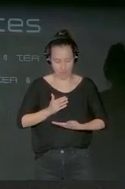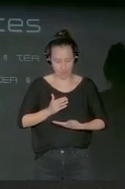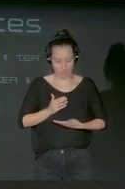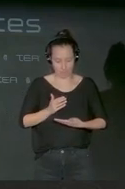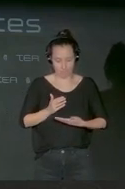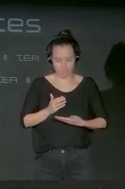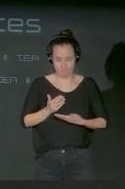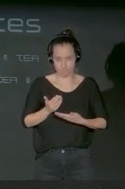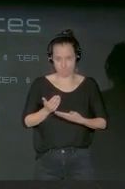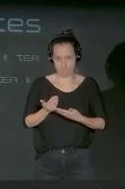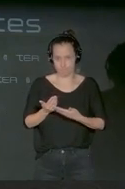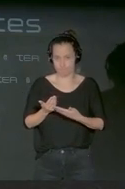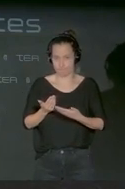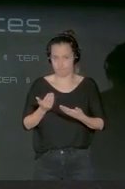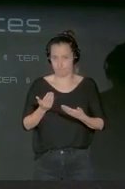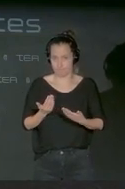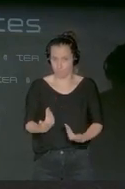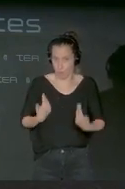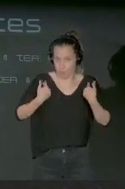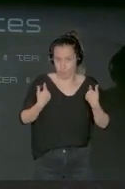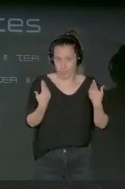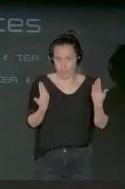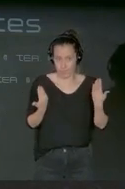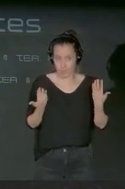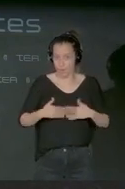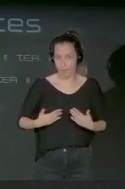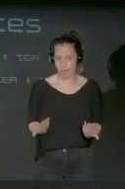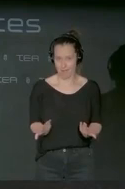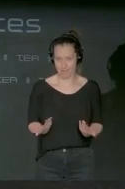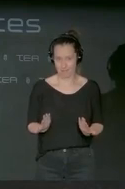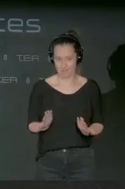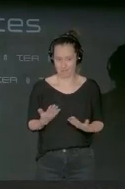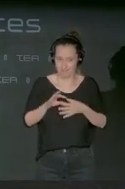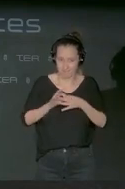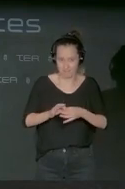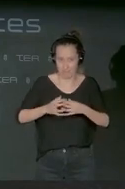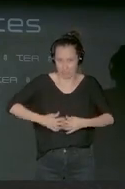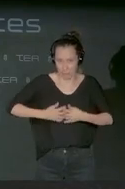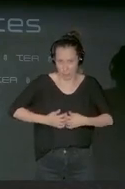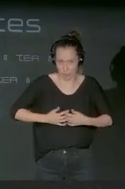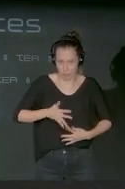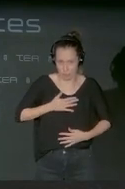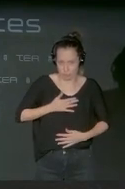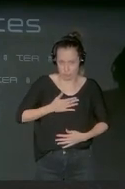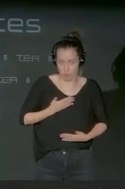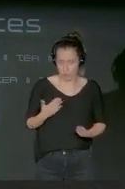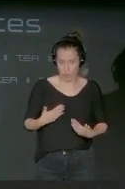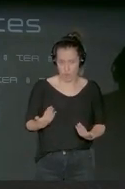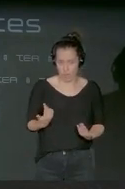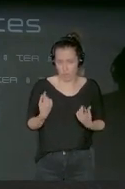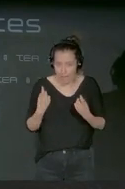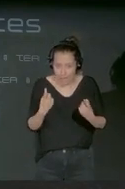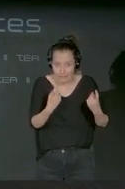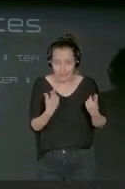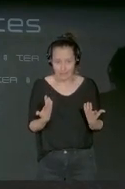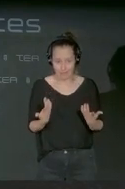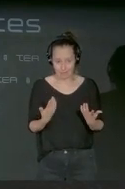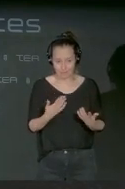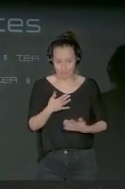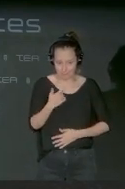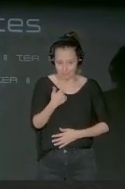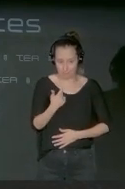becoming evident in the industry, and trying to make sure that there is a match between the people that